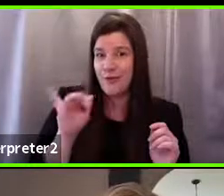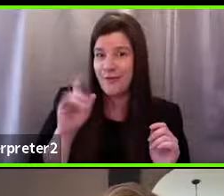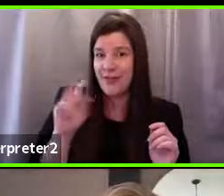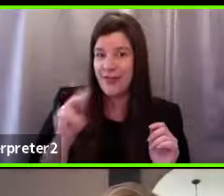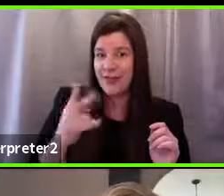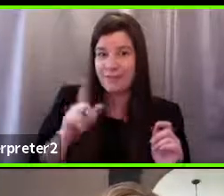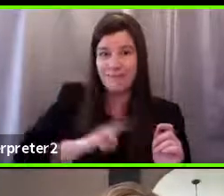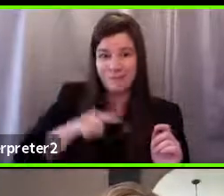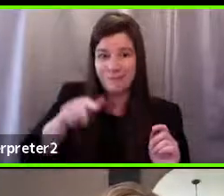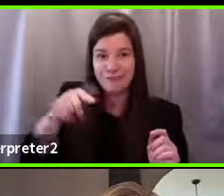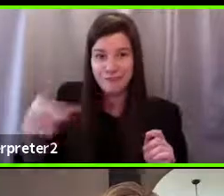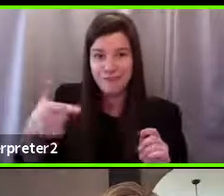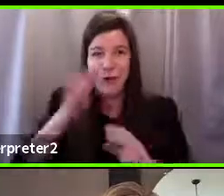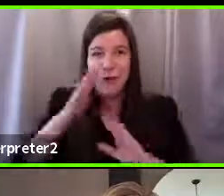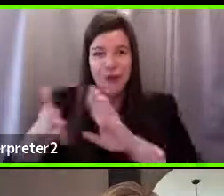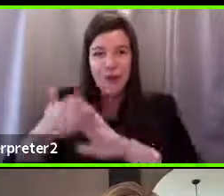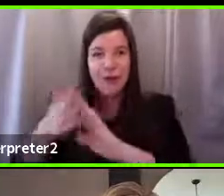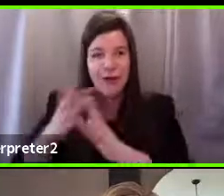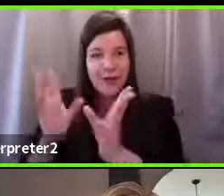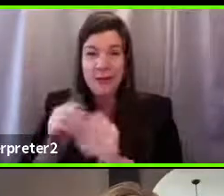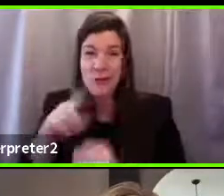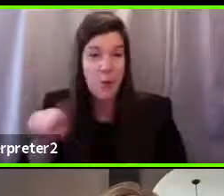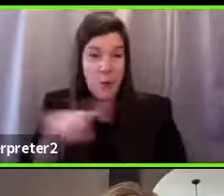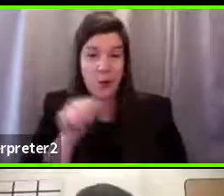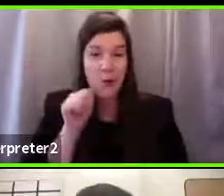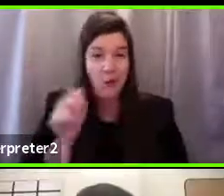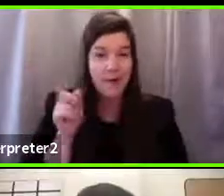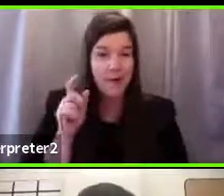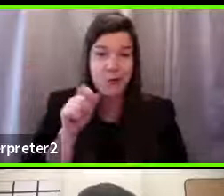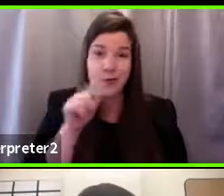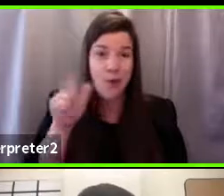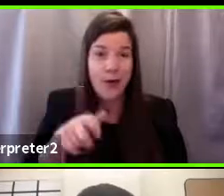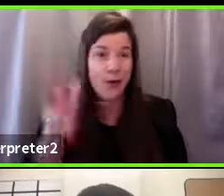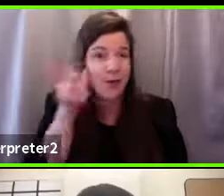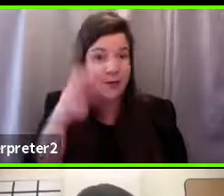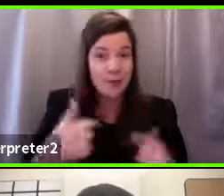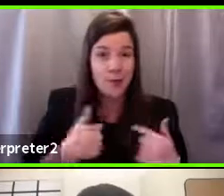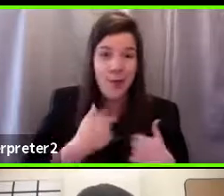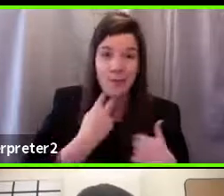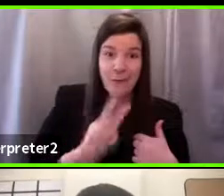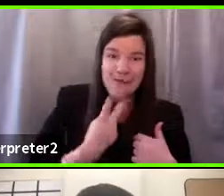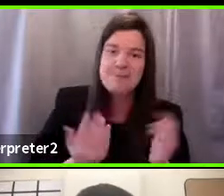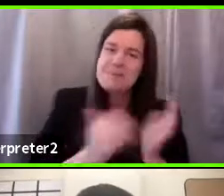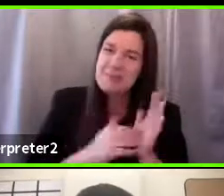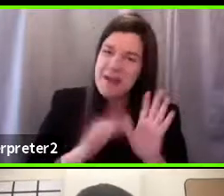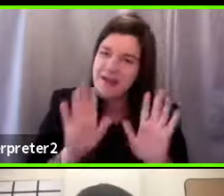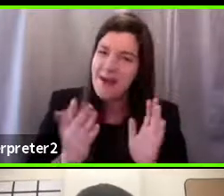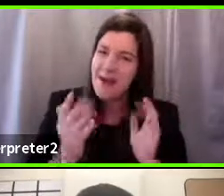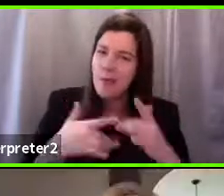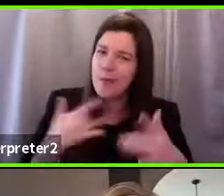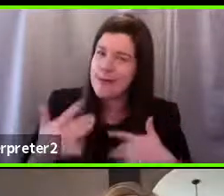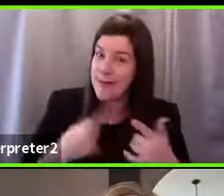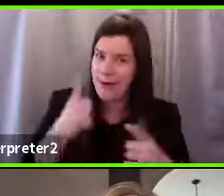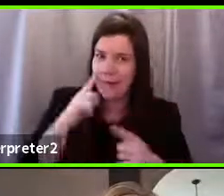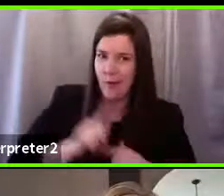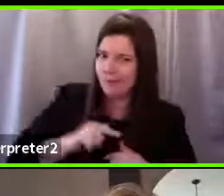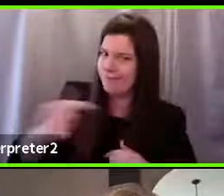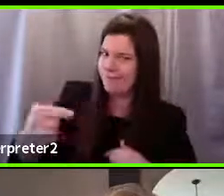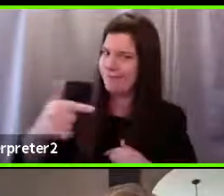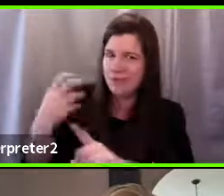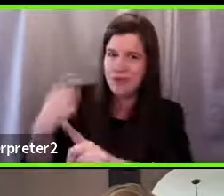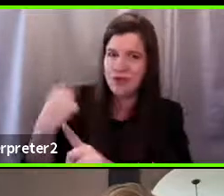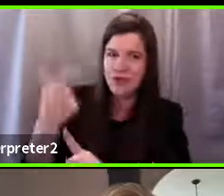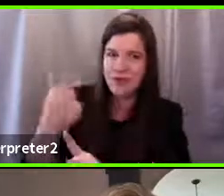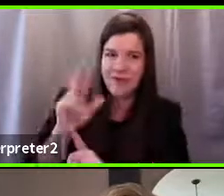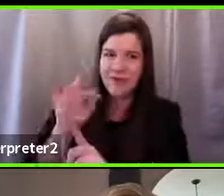my voice. So I'm very excited about that. I want to thank everyone for coming and I appreciate it. And if